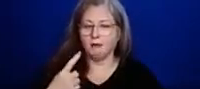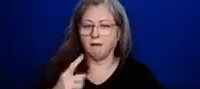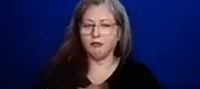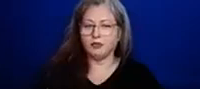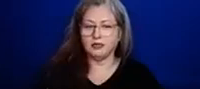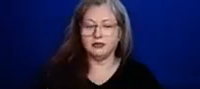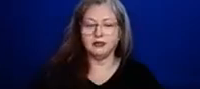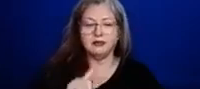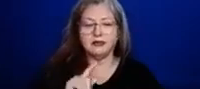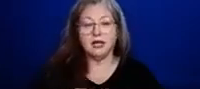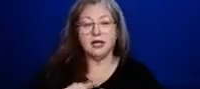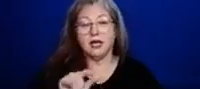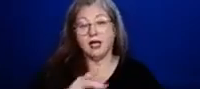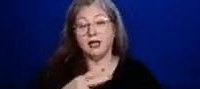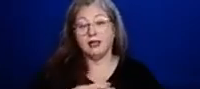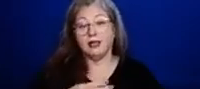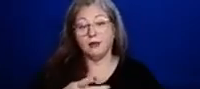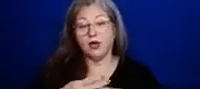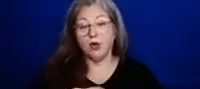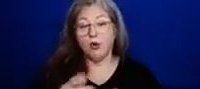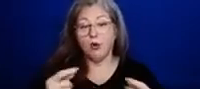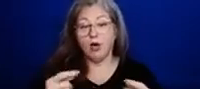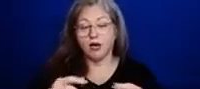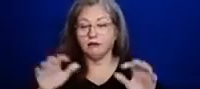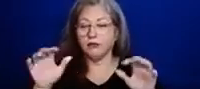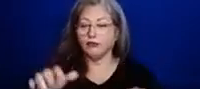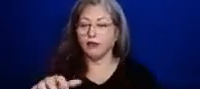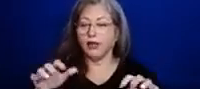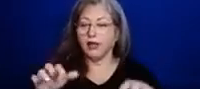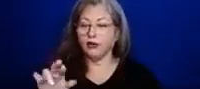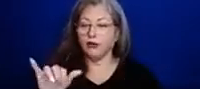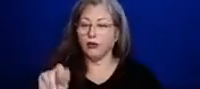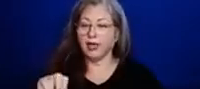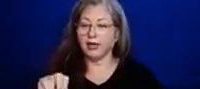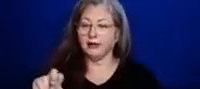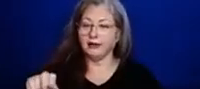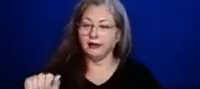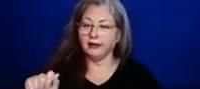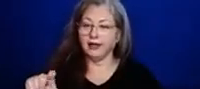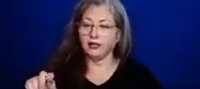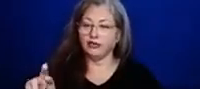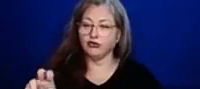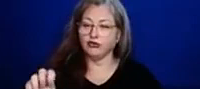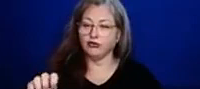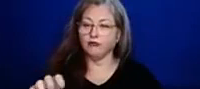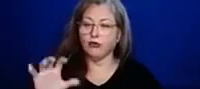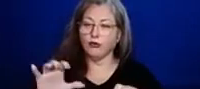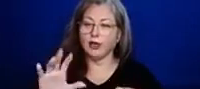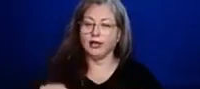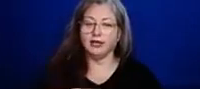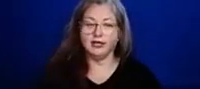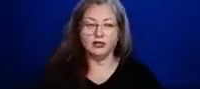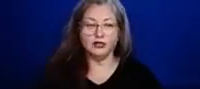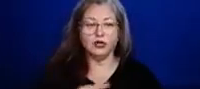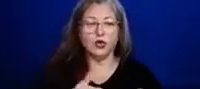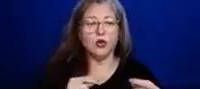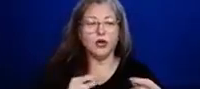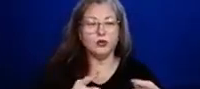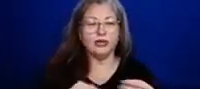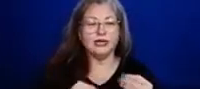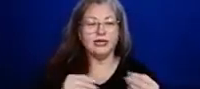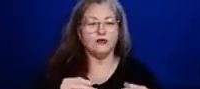And the name of this piece is called Rain Nature. So it tries to give